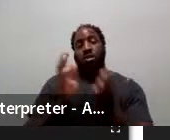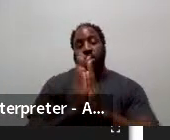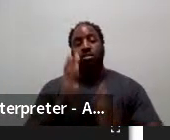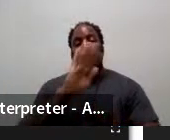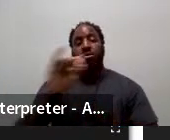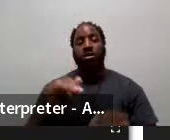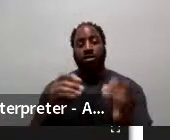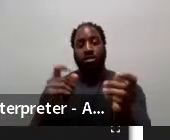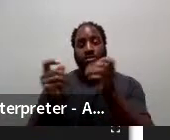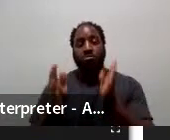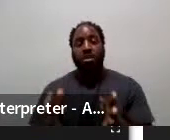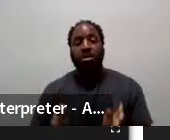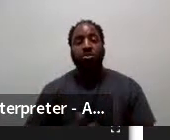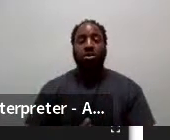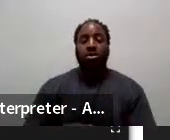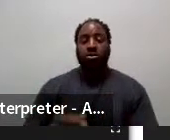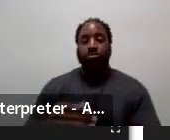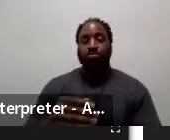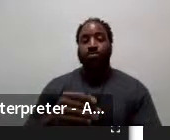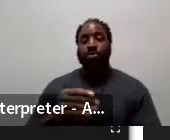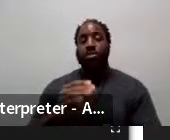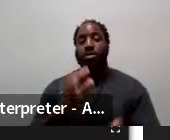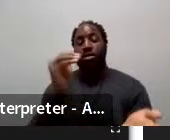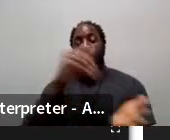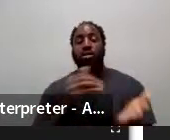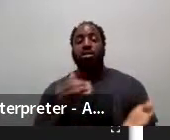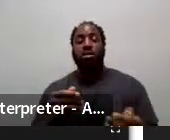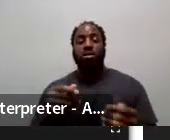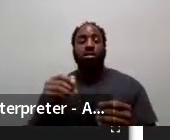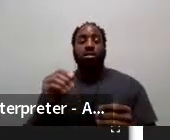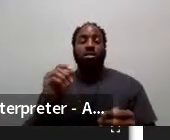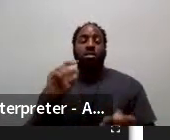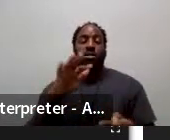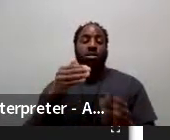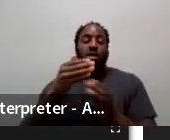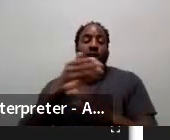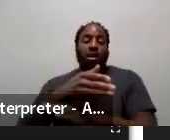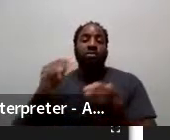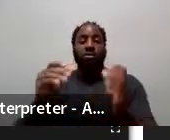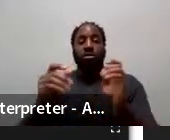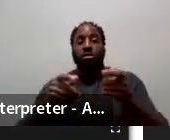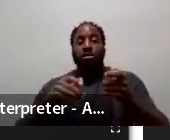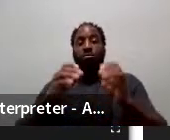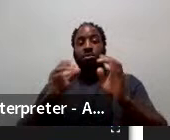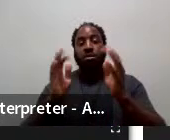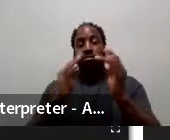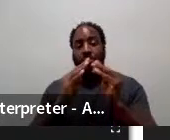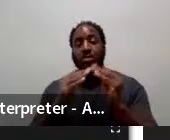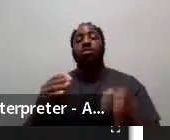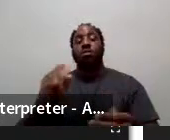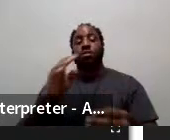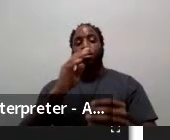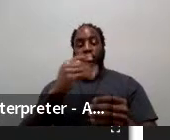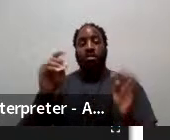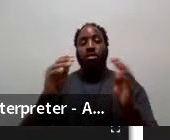live Q&A. And again, as always, after this session, the project team can always be reached at